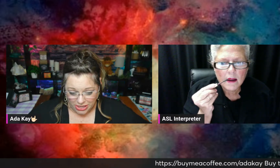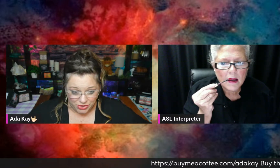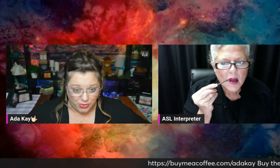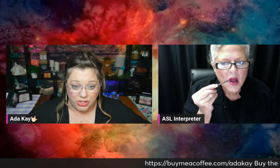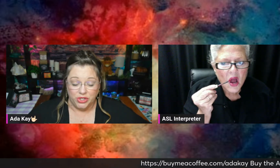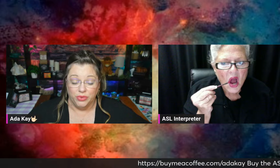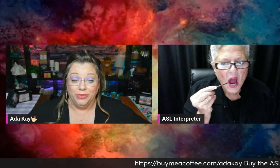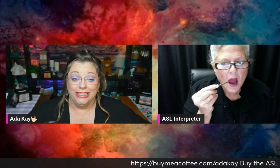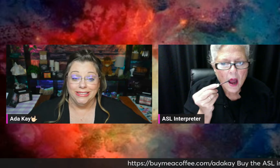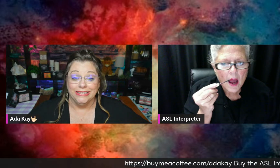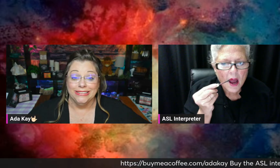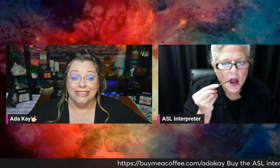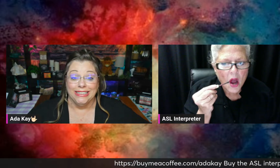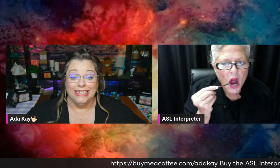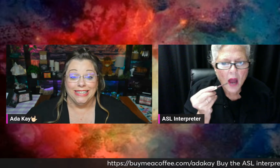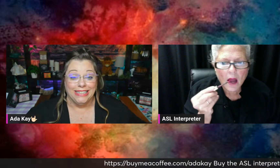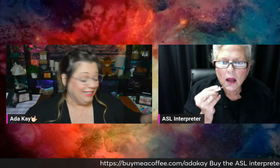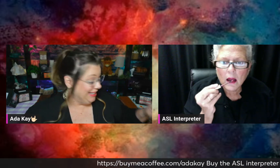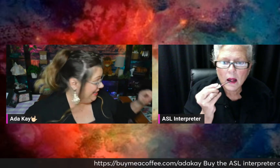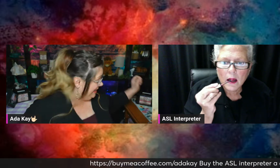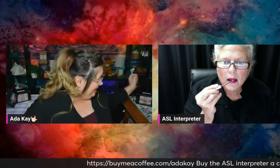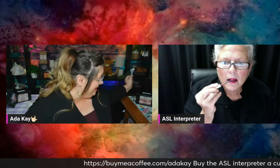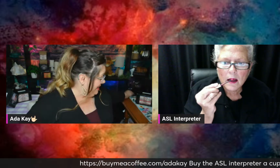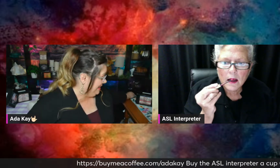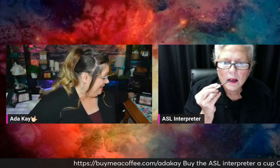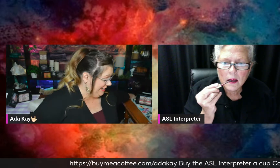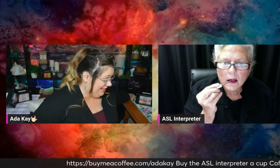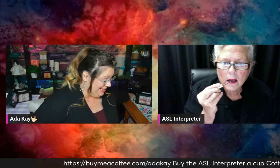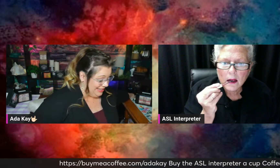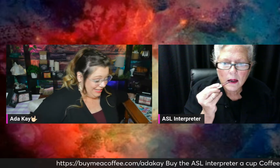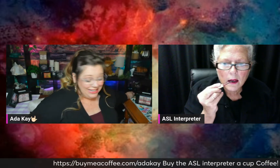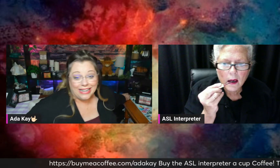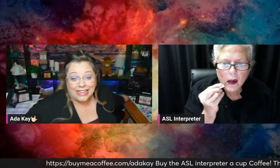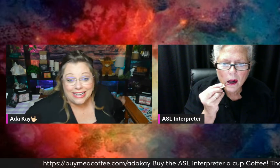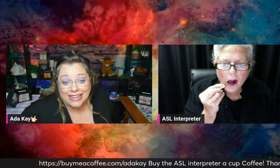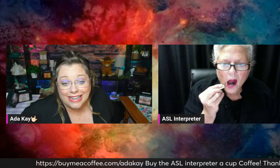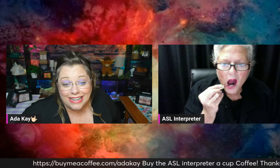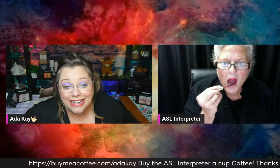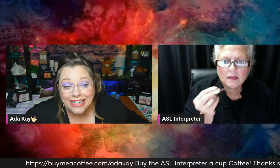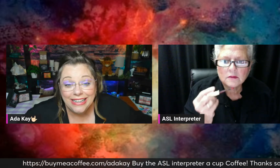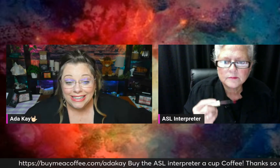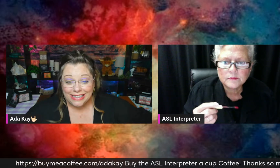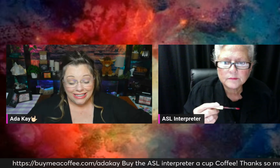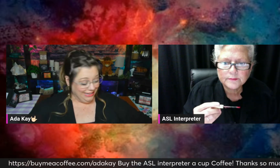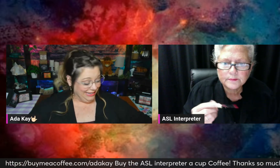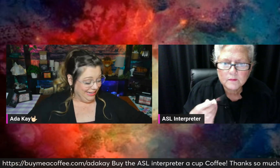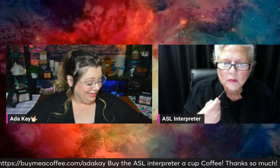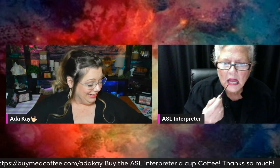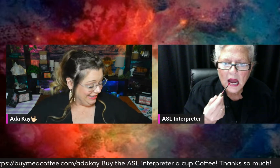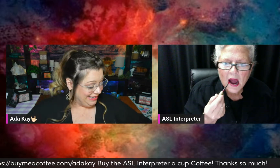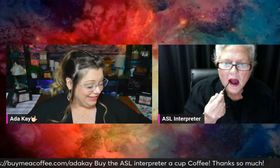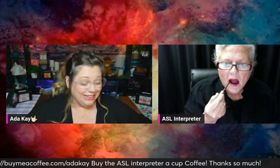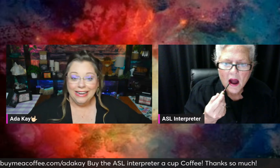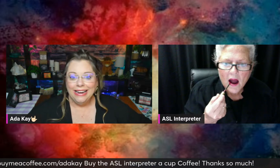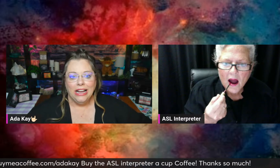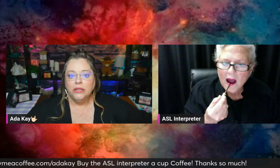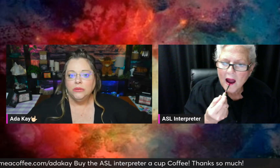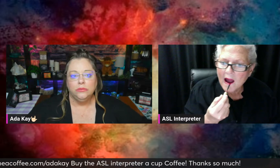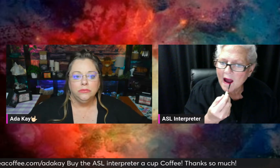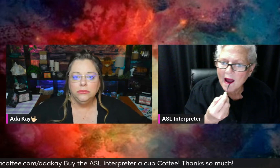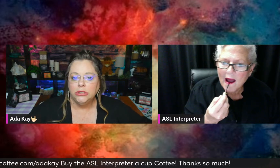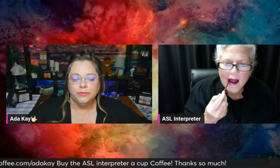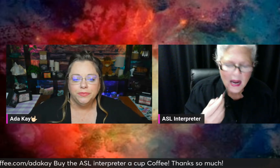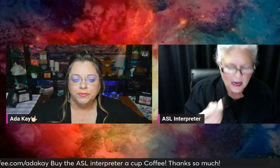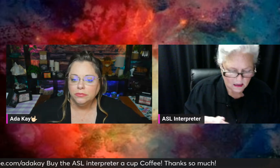one dies, but they don't mean it. No. Yeah. I mean, they don't remember. I mean,